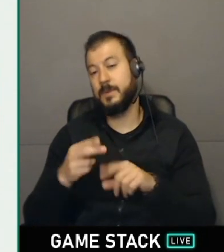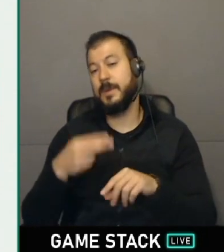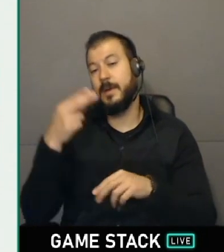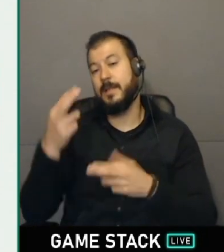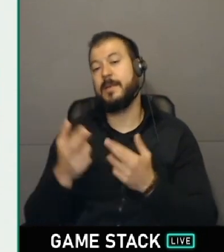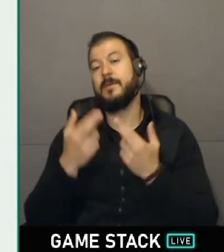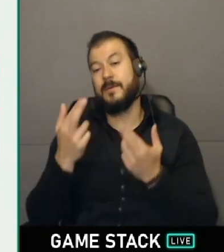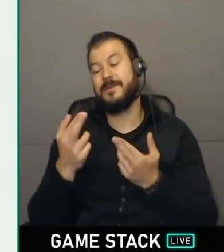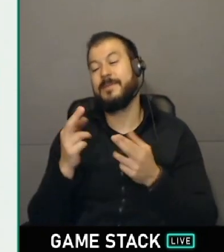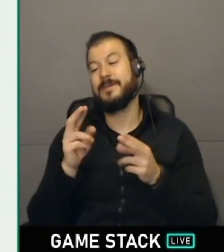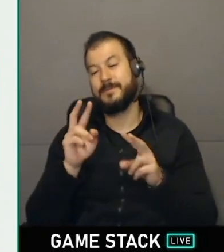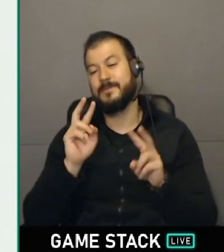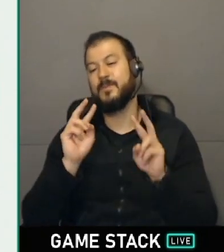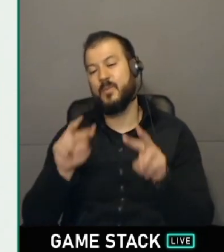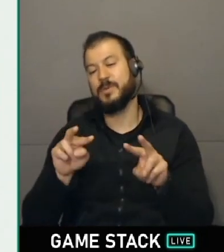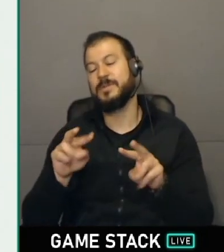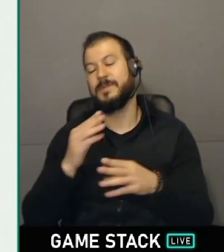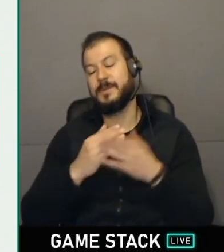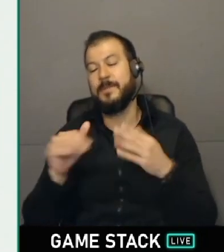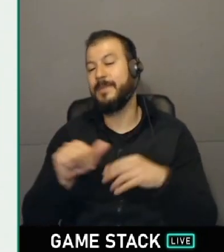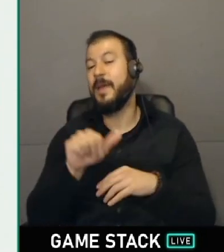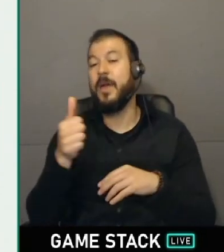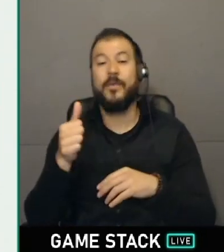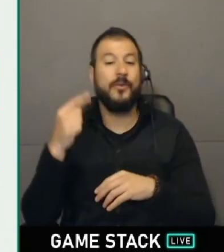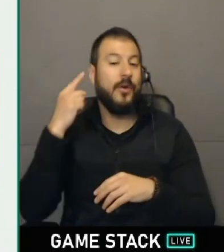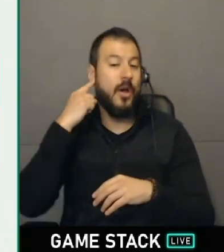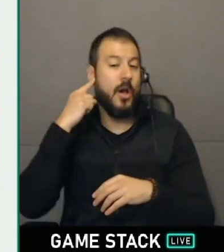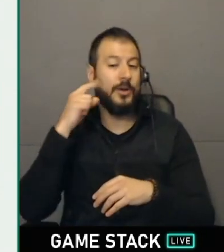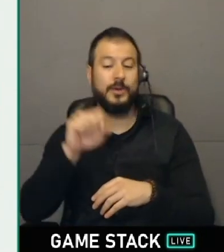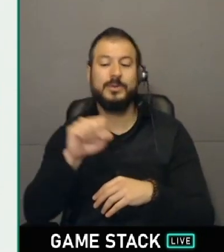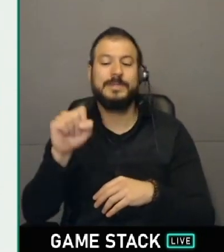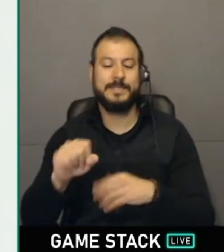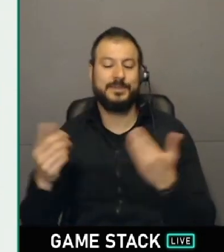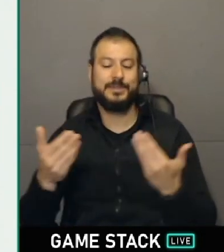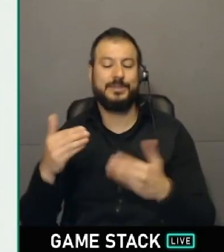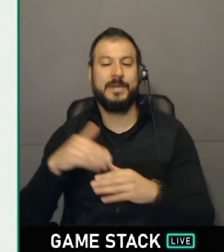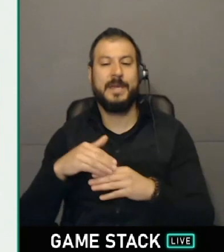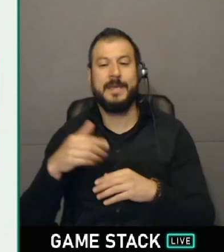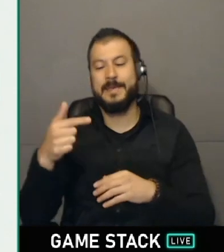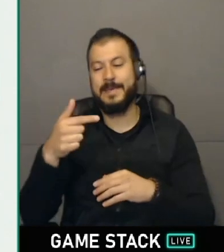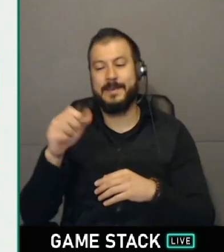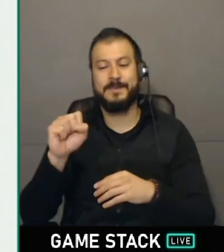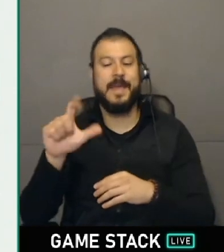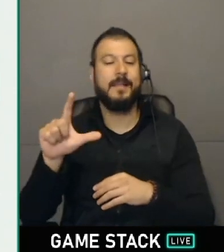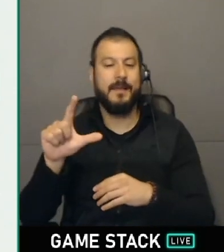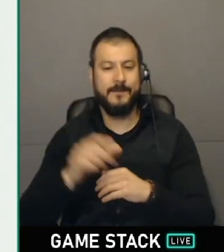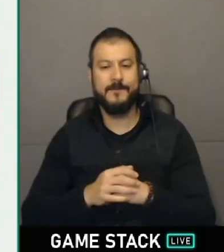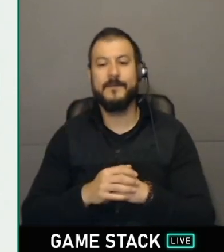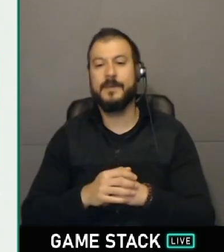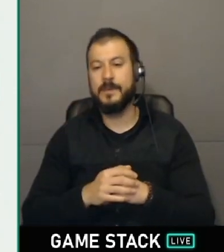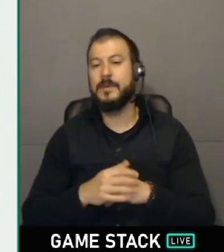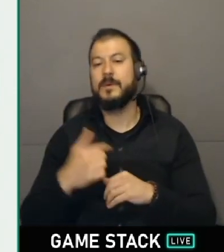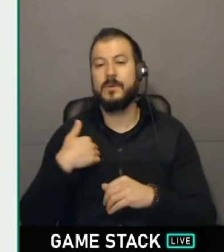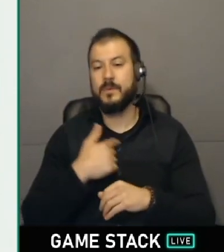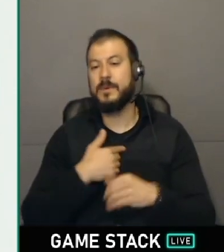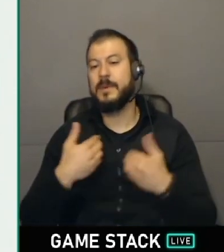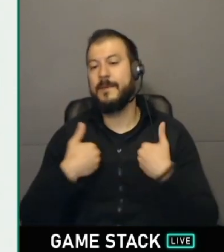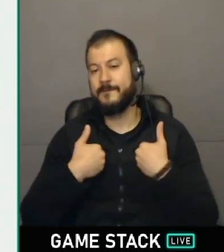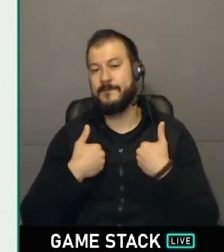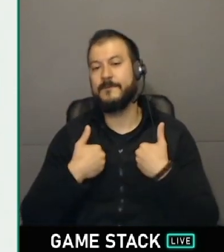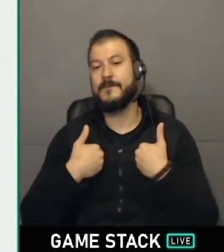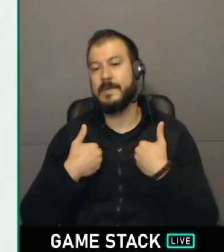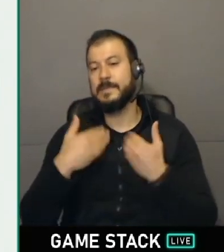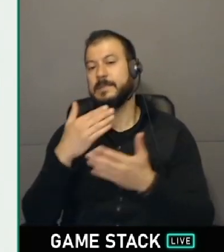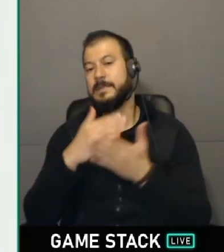attending some of the other audio sessions here at GameStack Live. We have a session